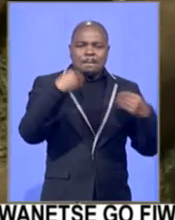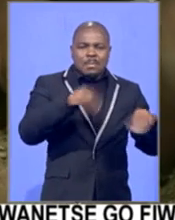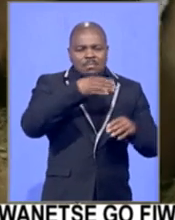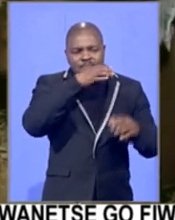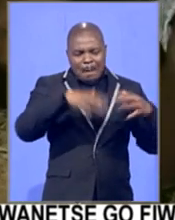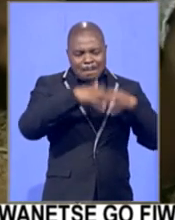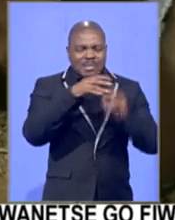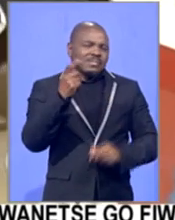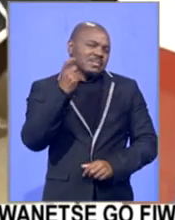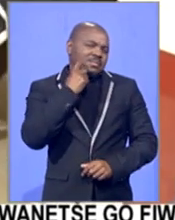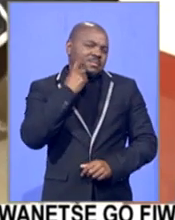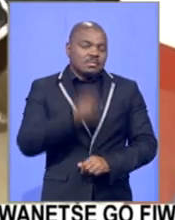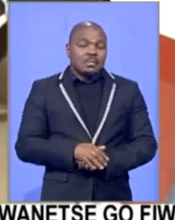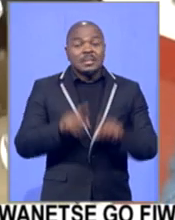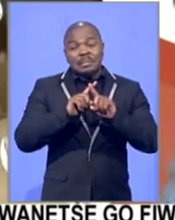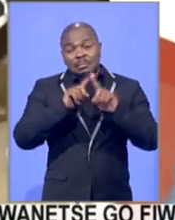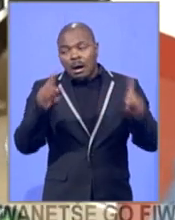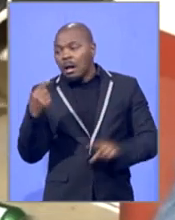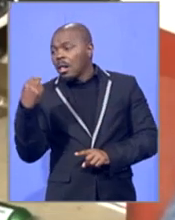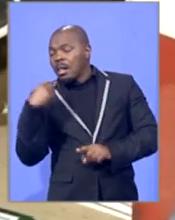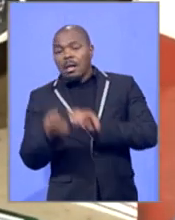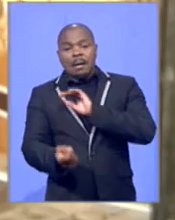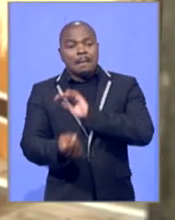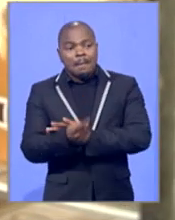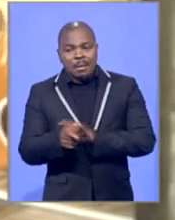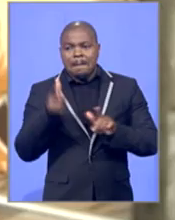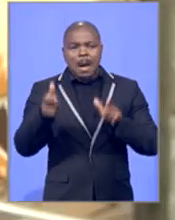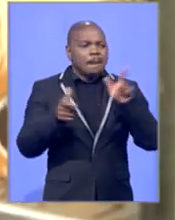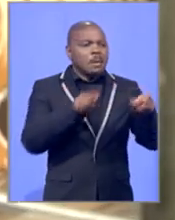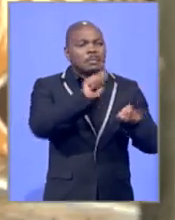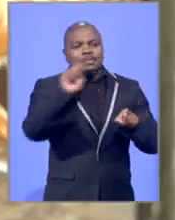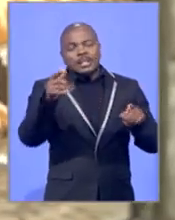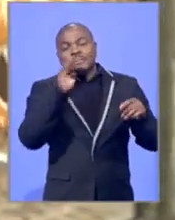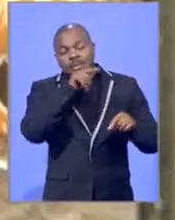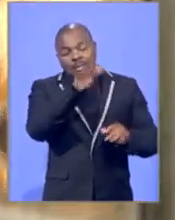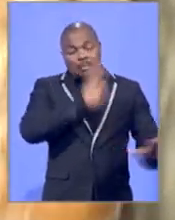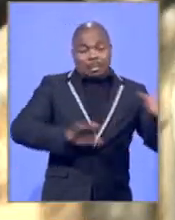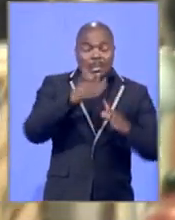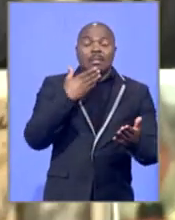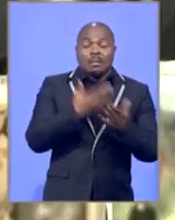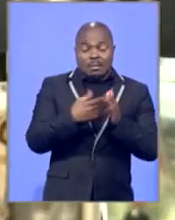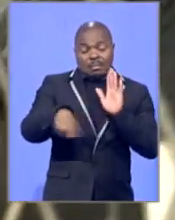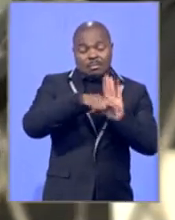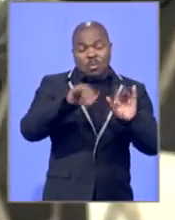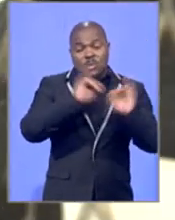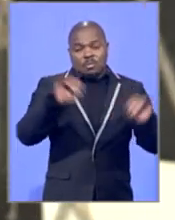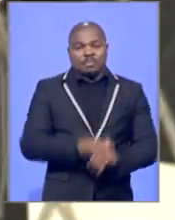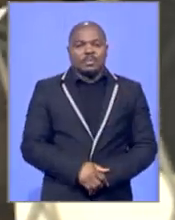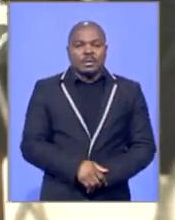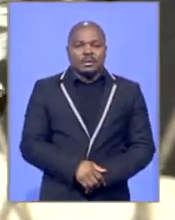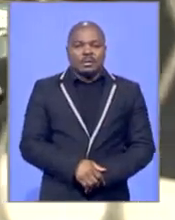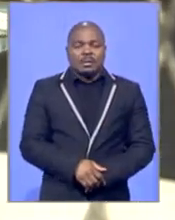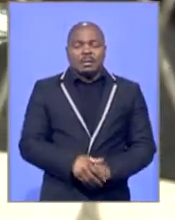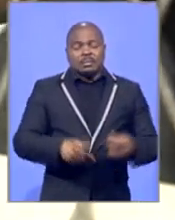kgwebong e eupia ditiragalo tsa malobanyana mo tsa go thuntšha di ka ama kgwebo ye ya dithabene o furu The second